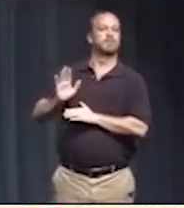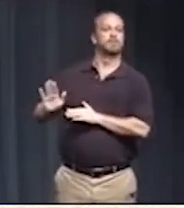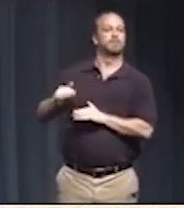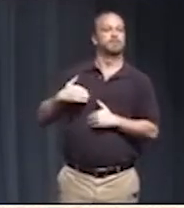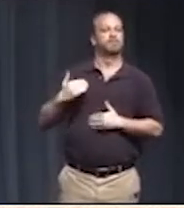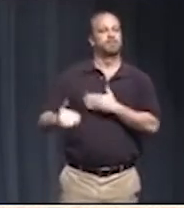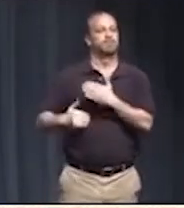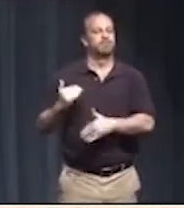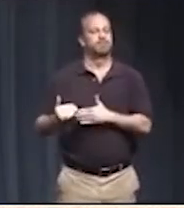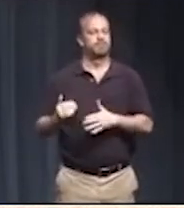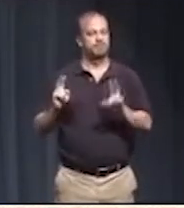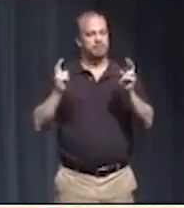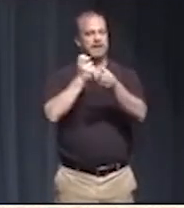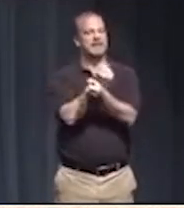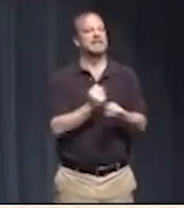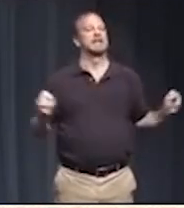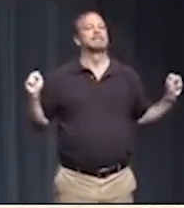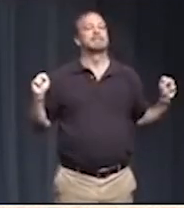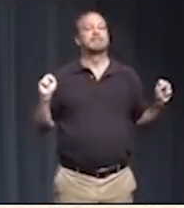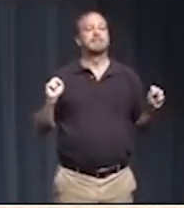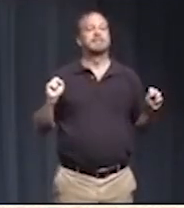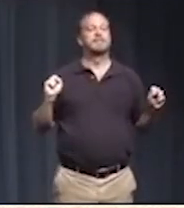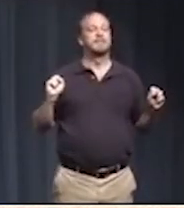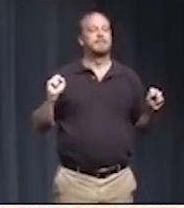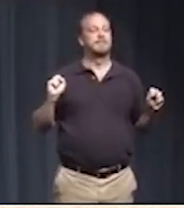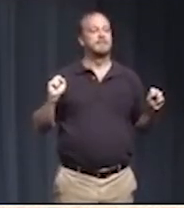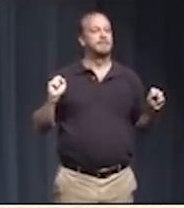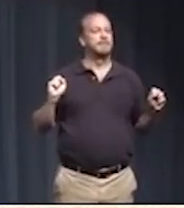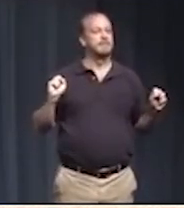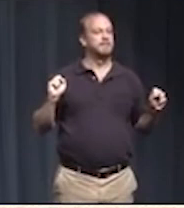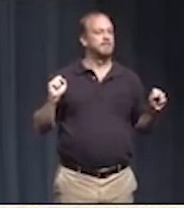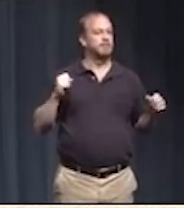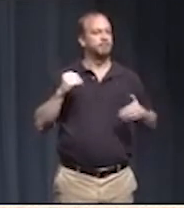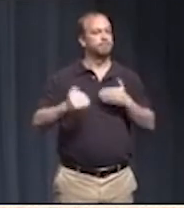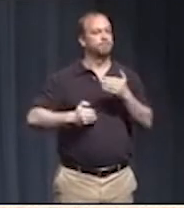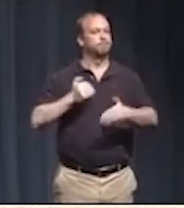It's a safe haven for men. Okay?